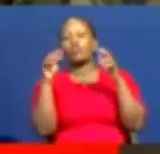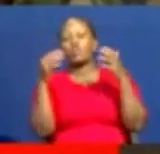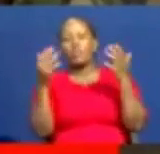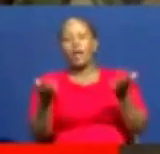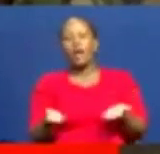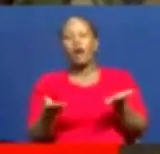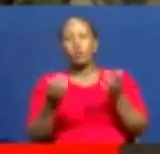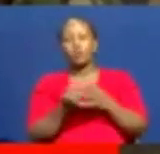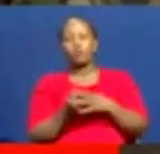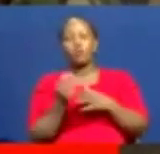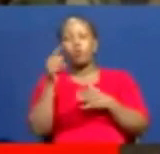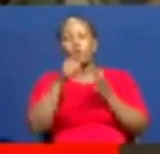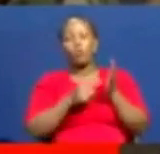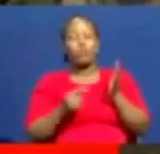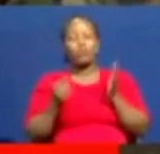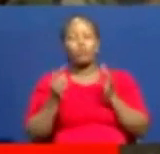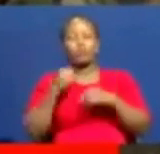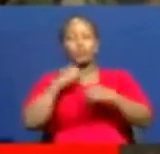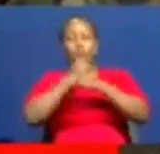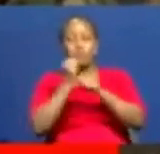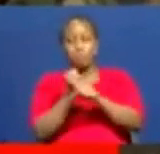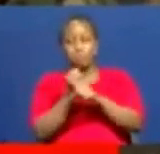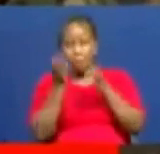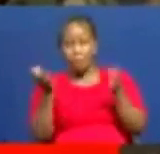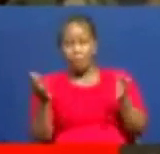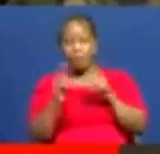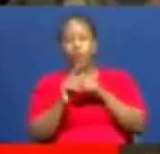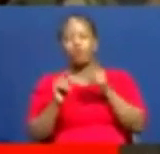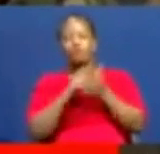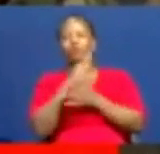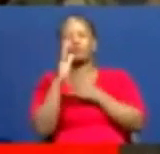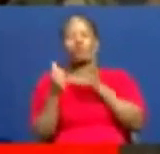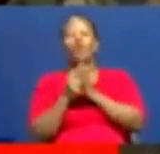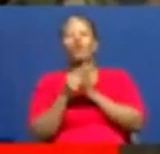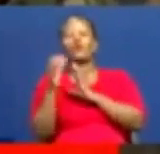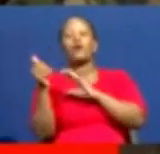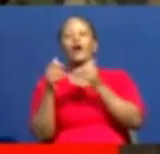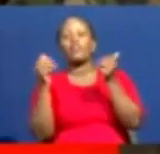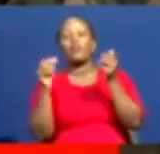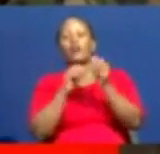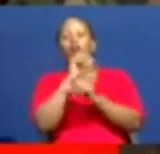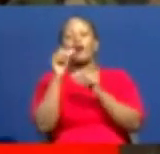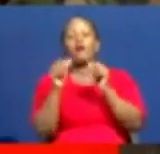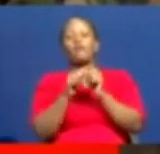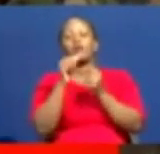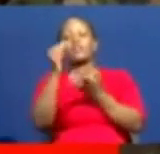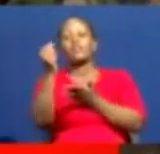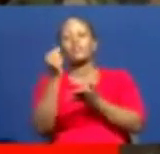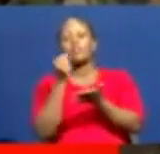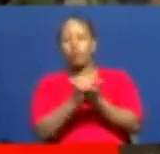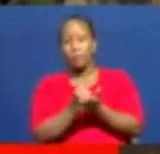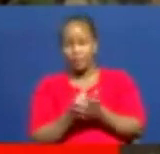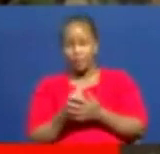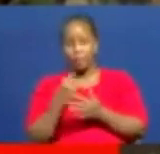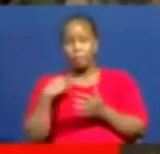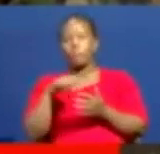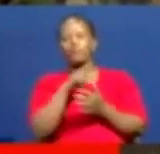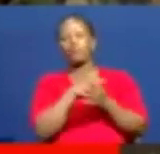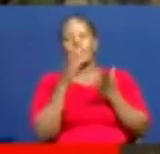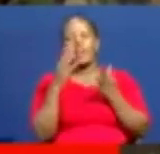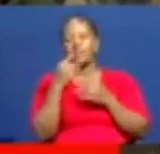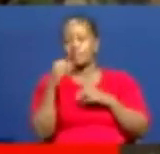the remunerations going to be met, and all the other the aspects of deployment. We are providing the